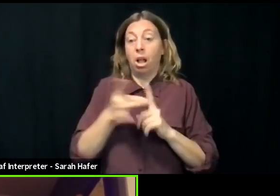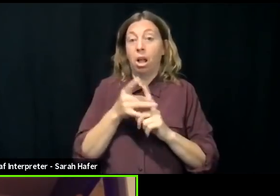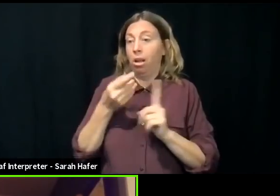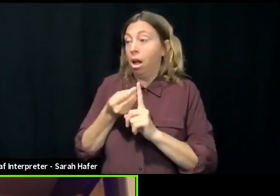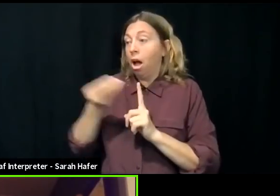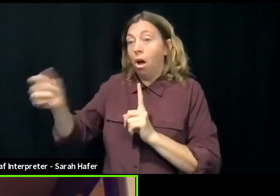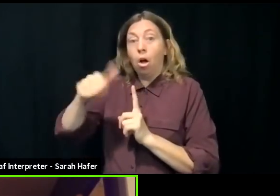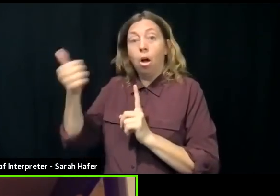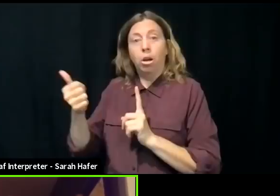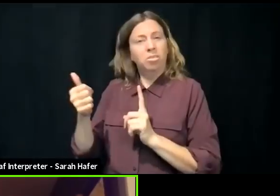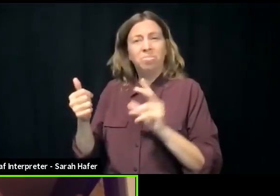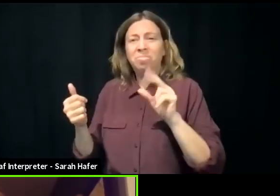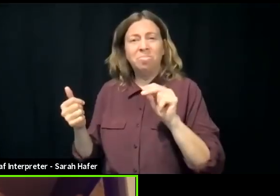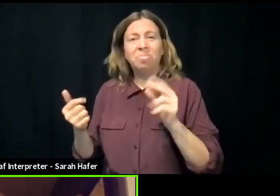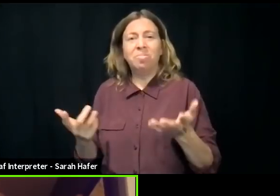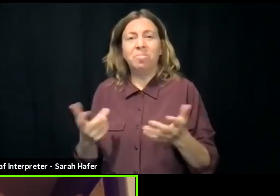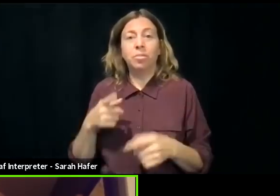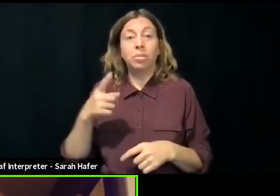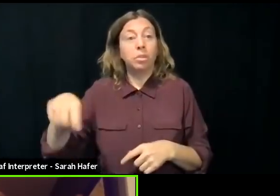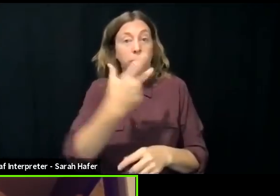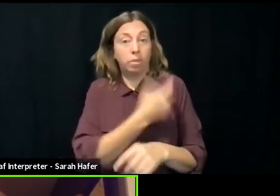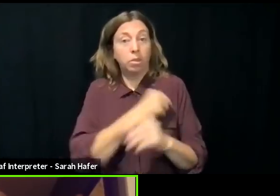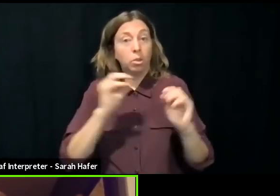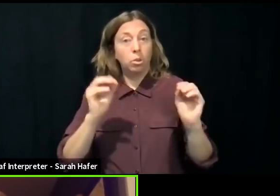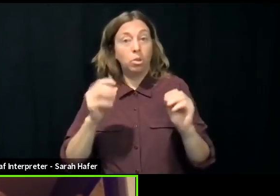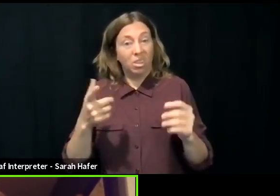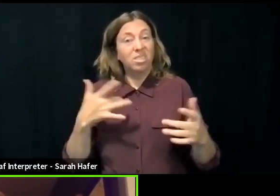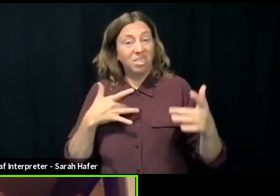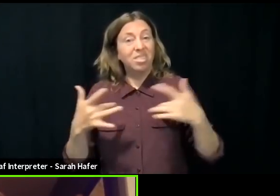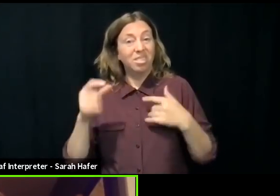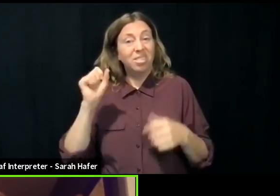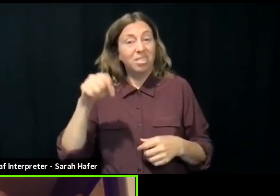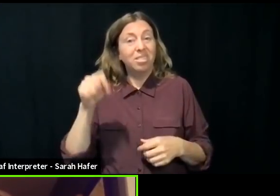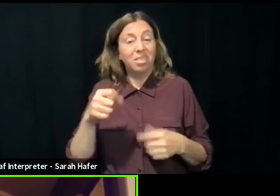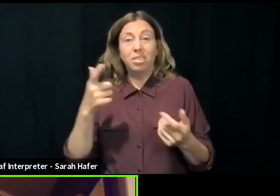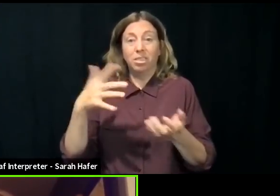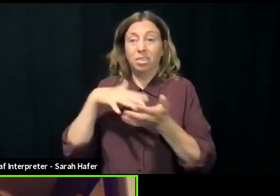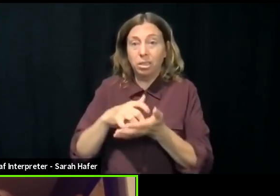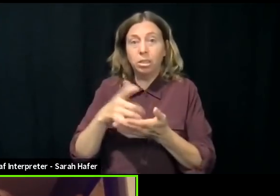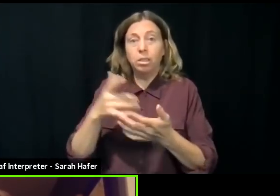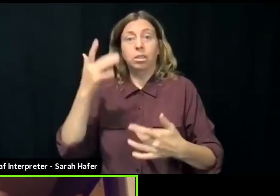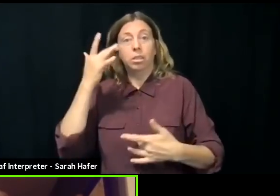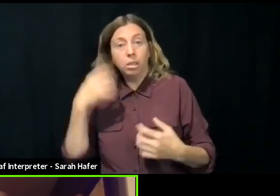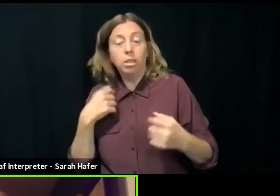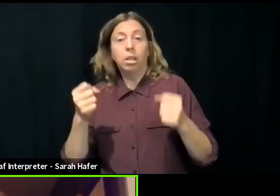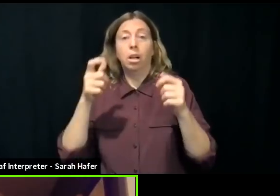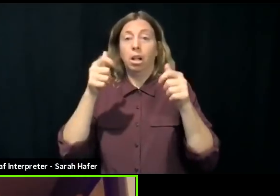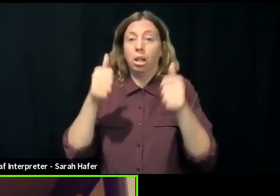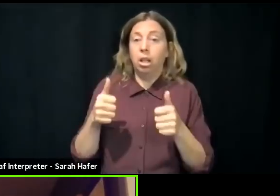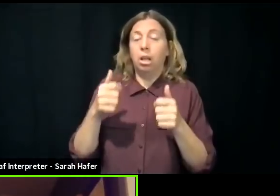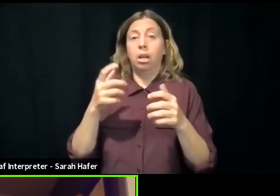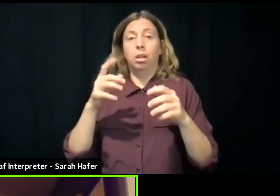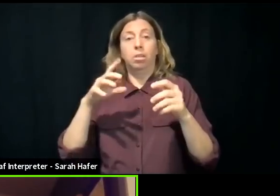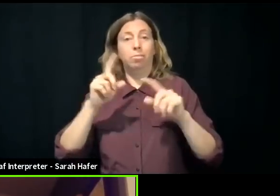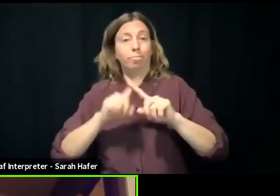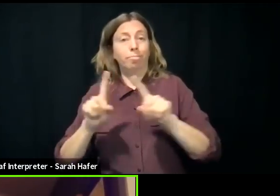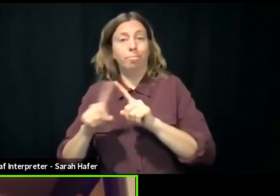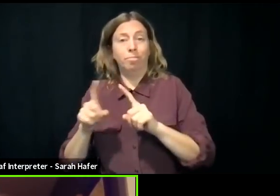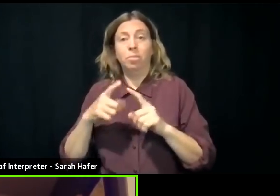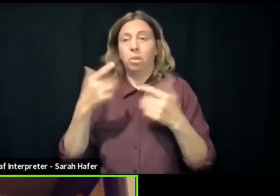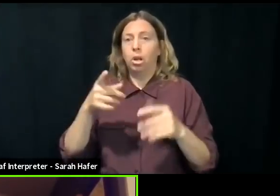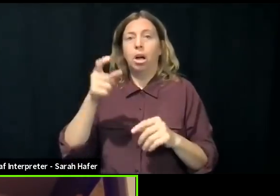large. You remain vulnerable to getting sick or worse, becoming seriously ill yourself, or passing the virus to someone who might wind up in